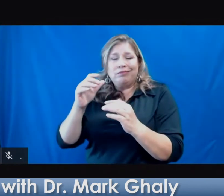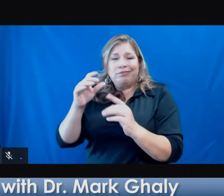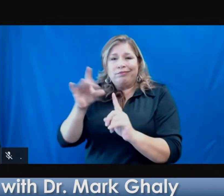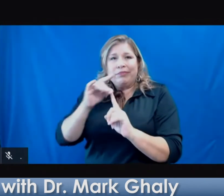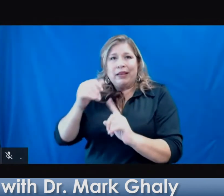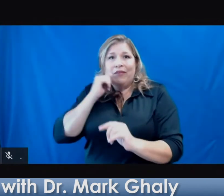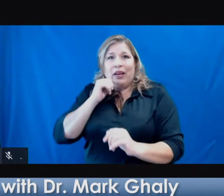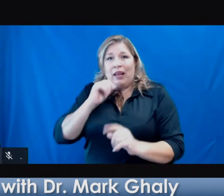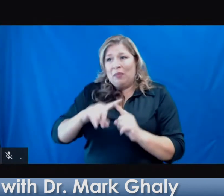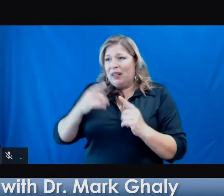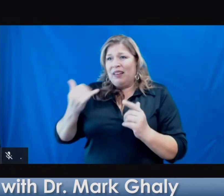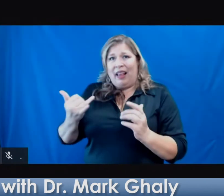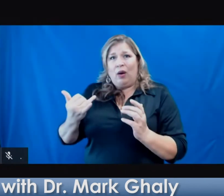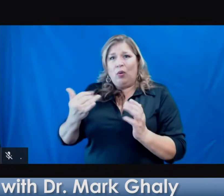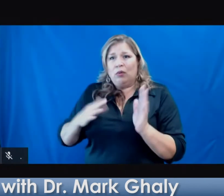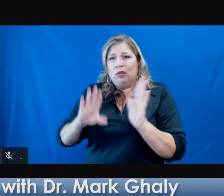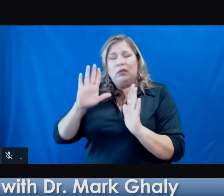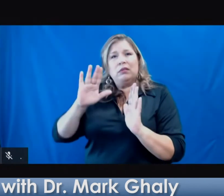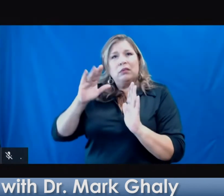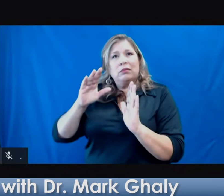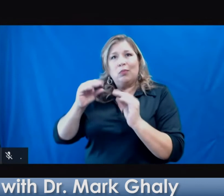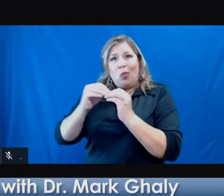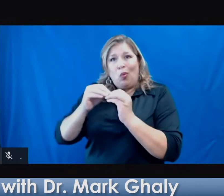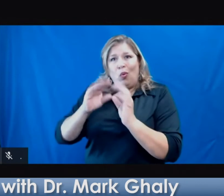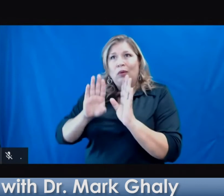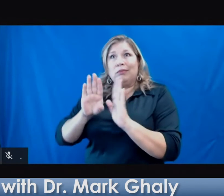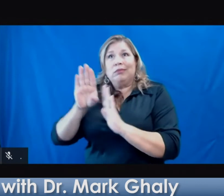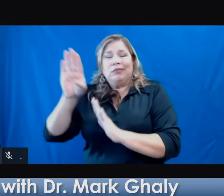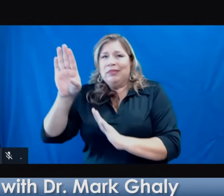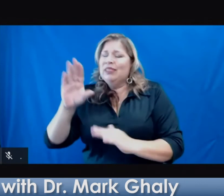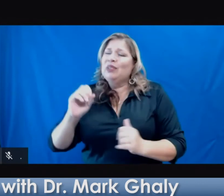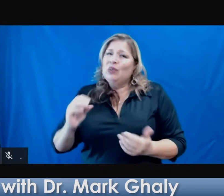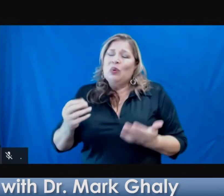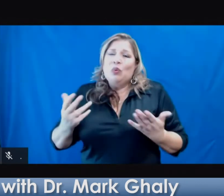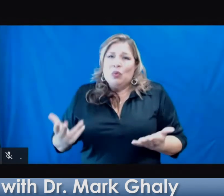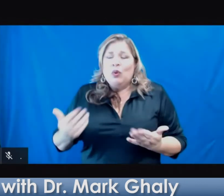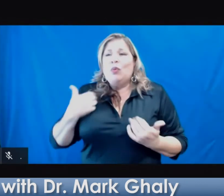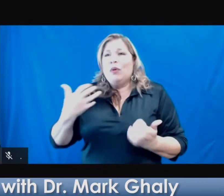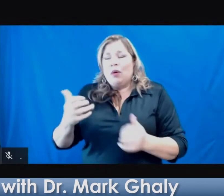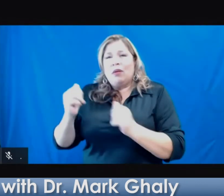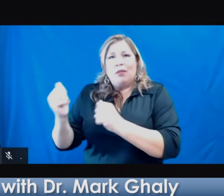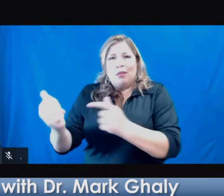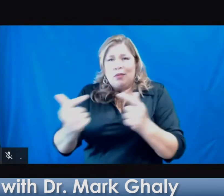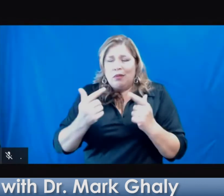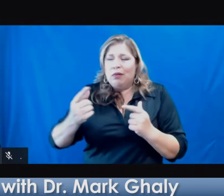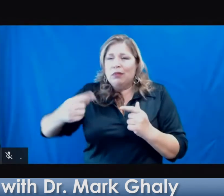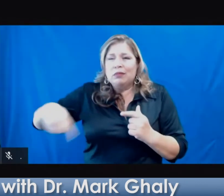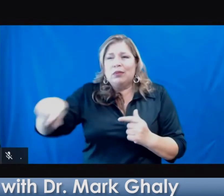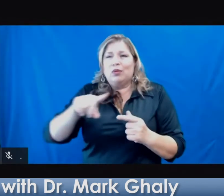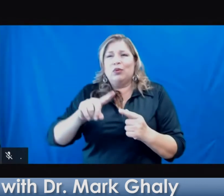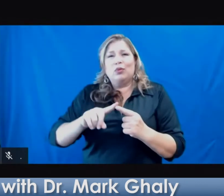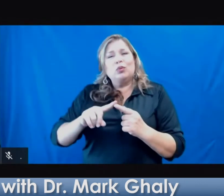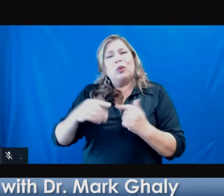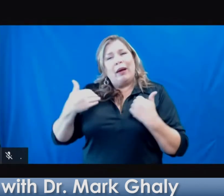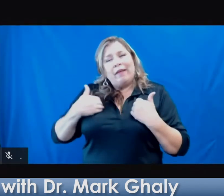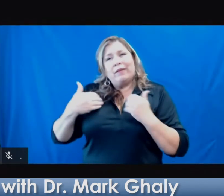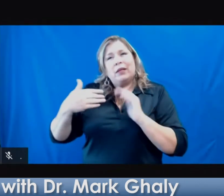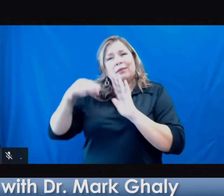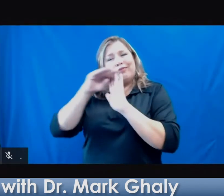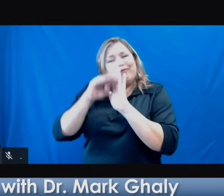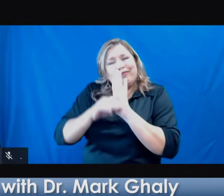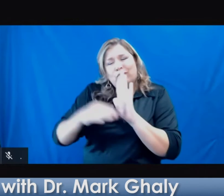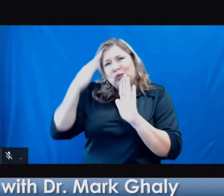difference here. So hopefully that answers your question and gives our public and Californians a little bit more guidance on what this